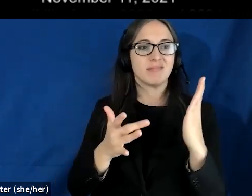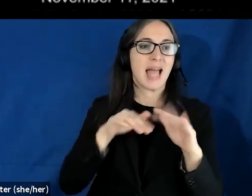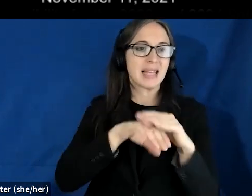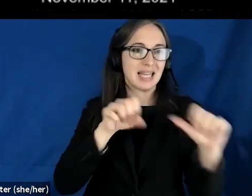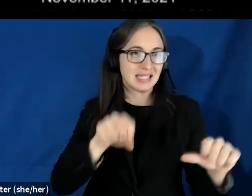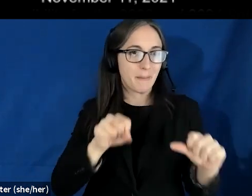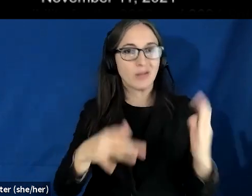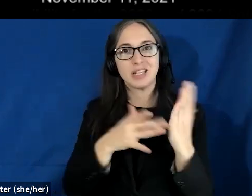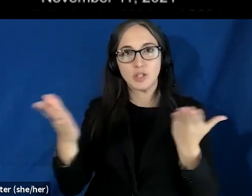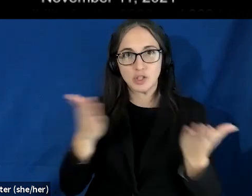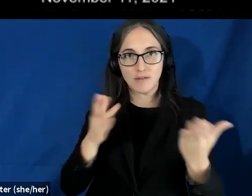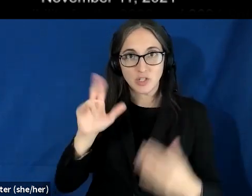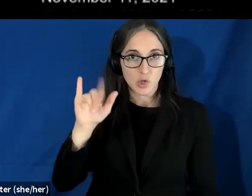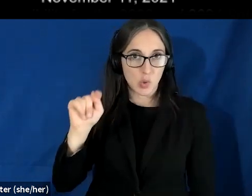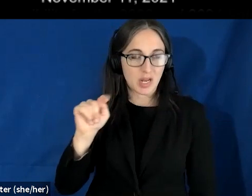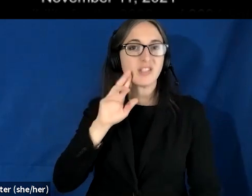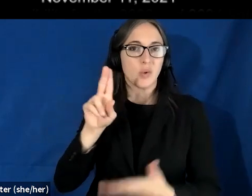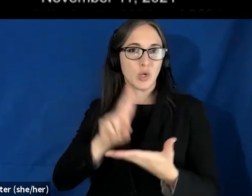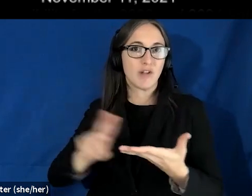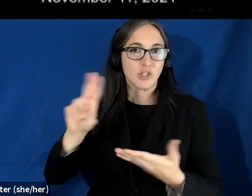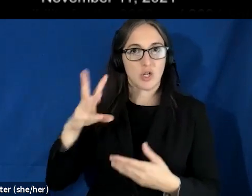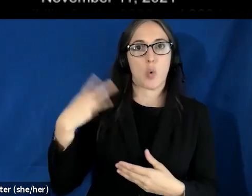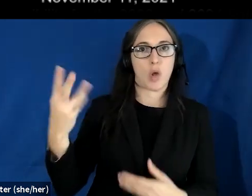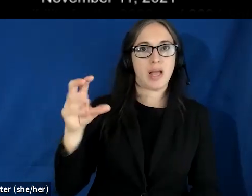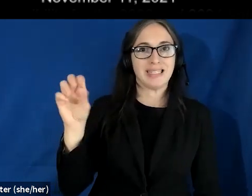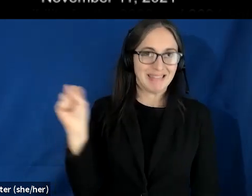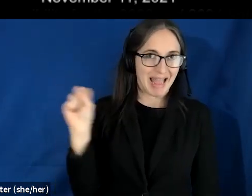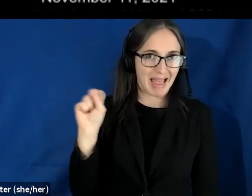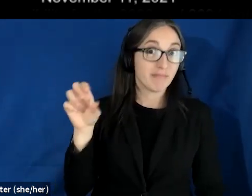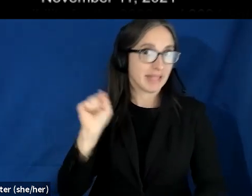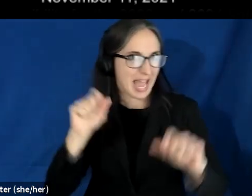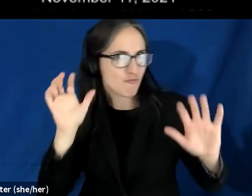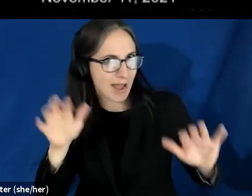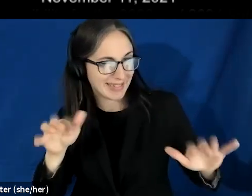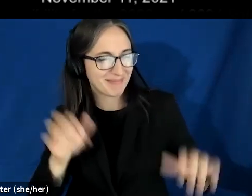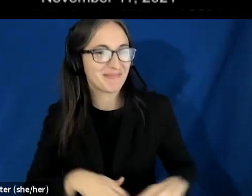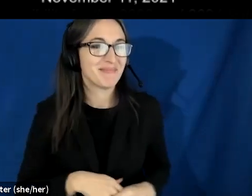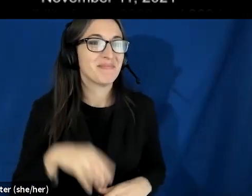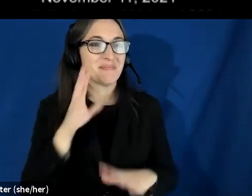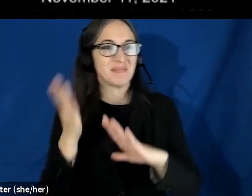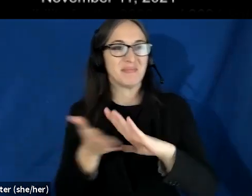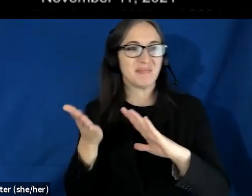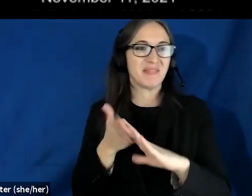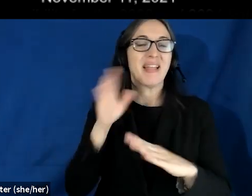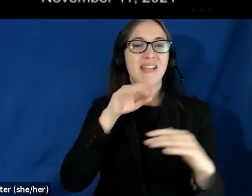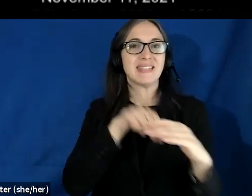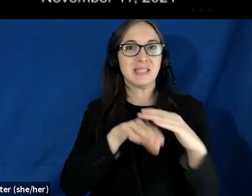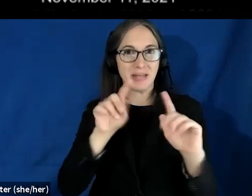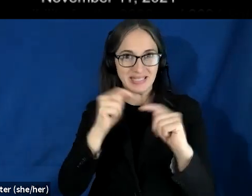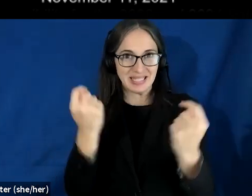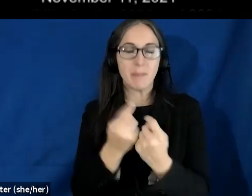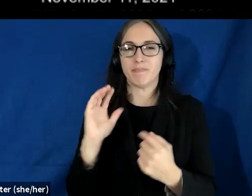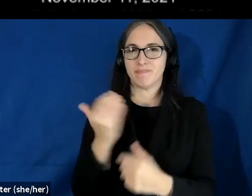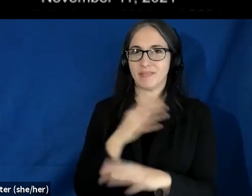raining. I run the IT accessibility team, which is our group on campus that ensures that the